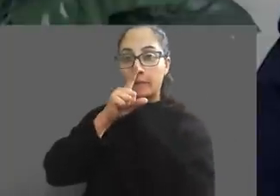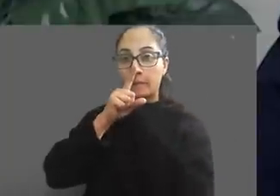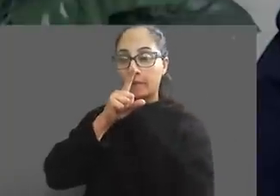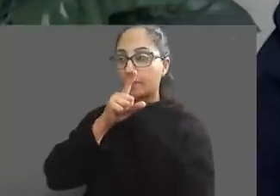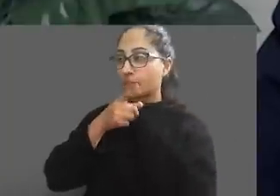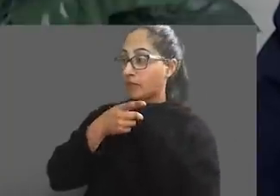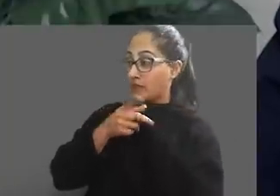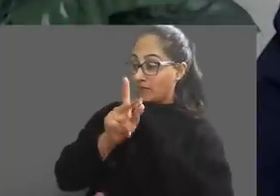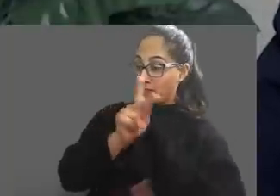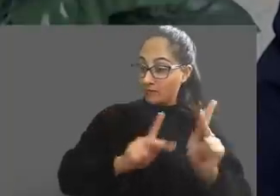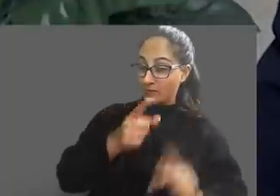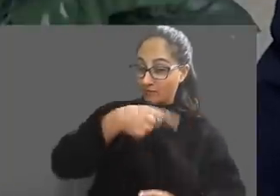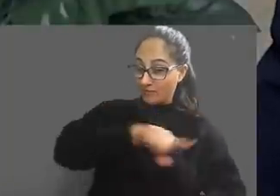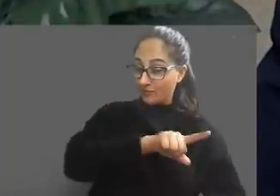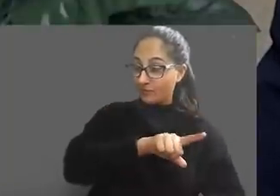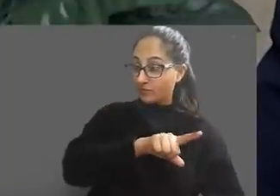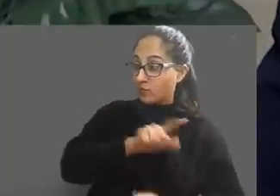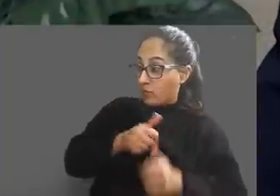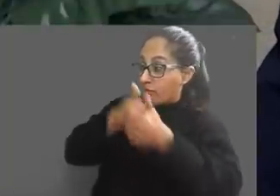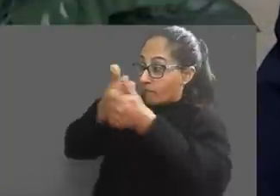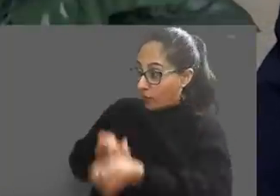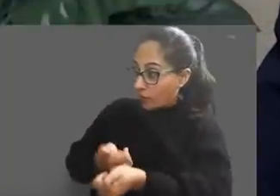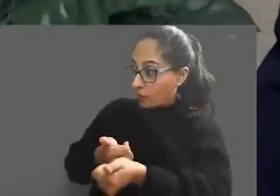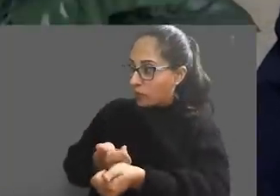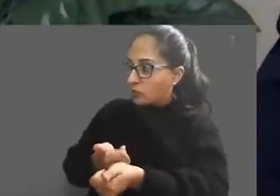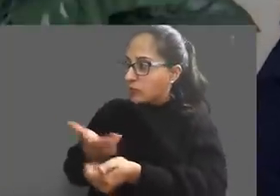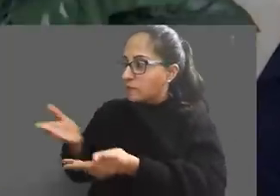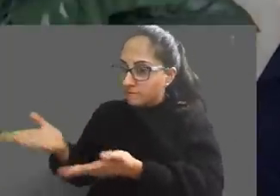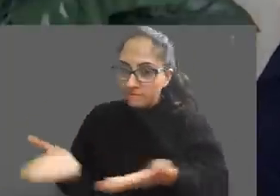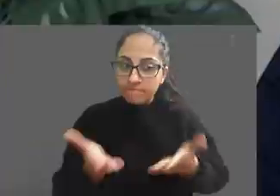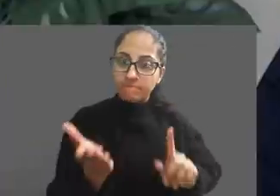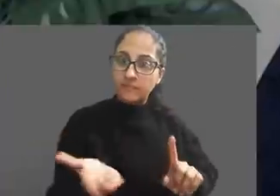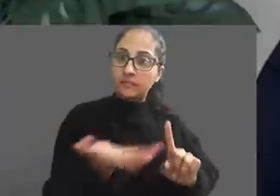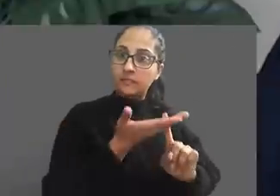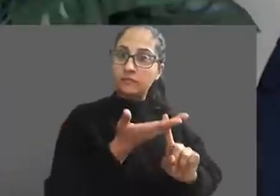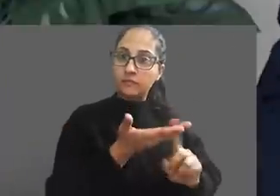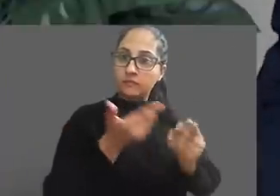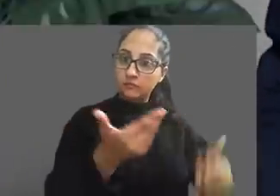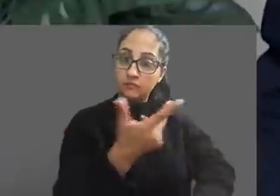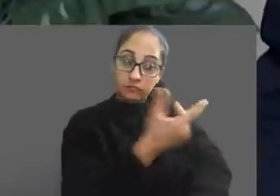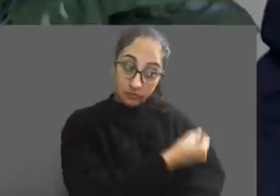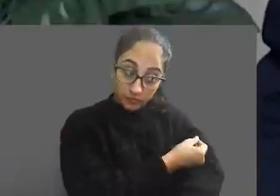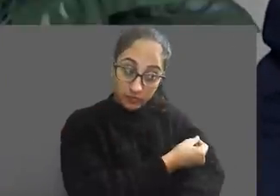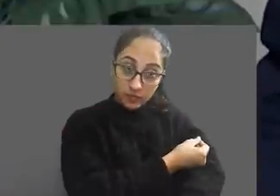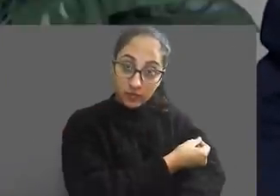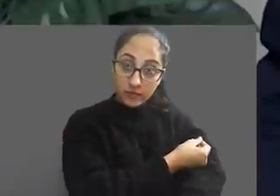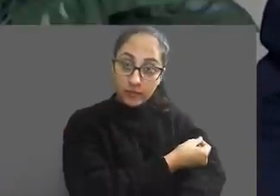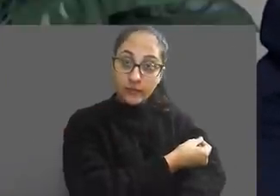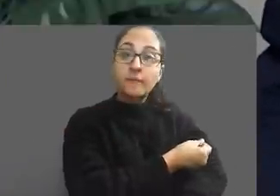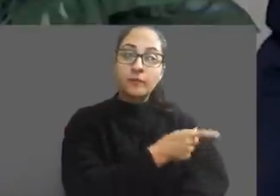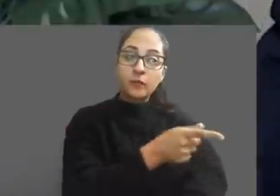word. If you can convince them to vaccinate, others will follow their lead.